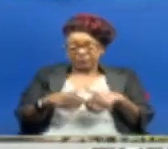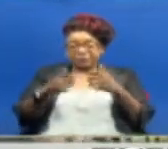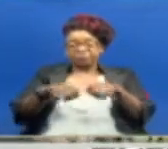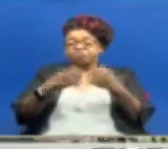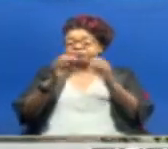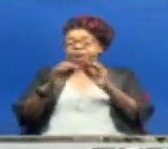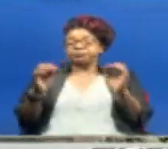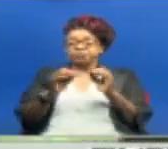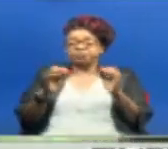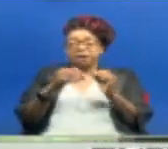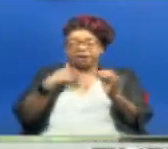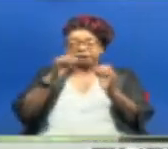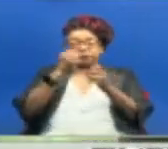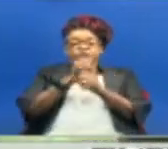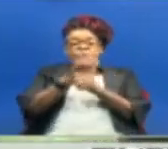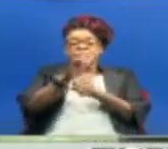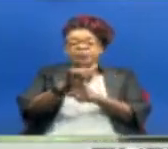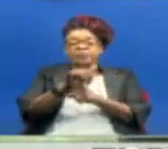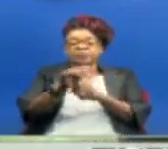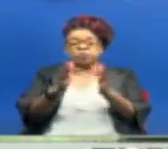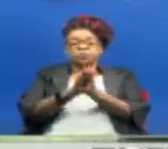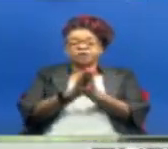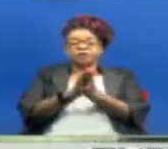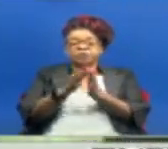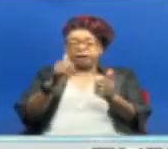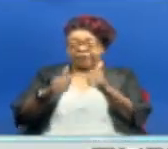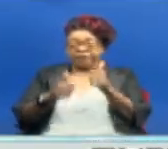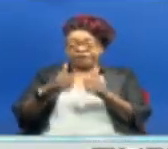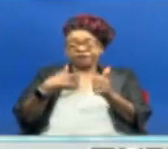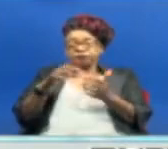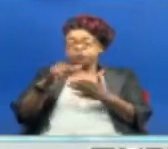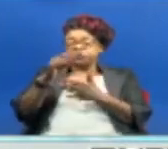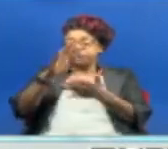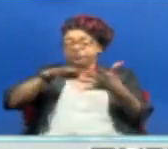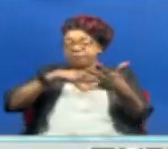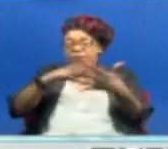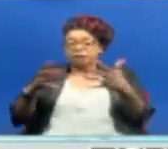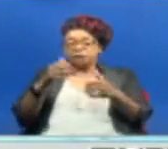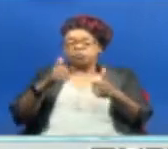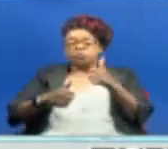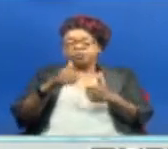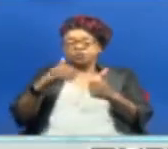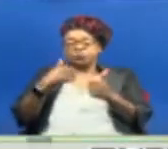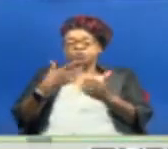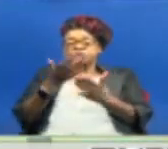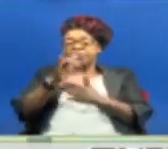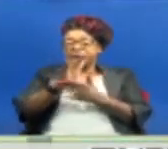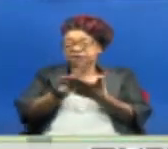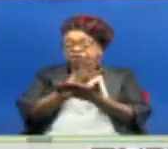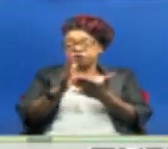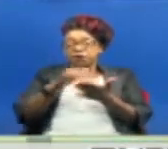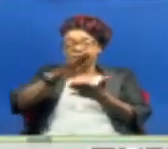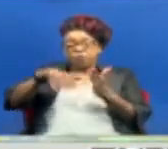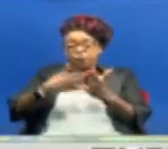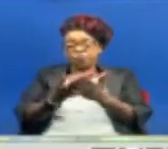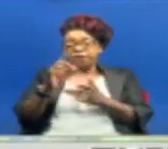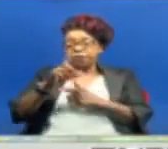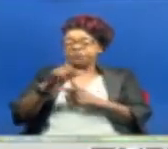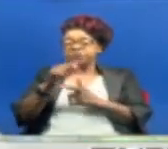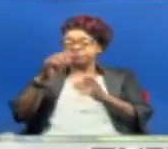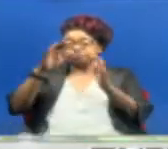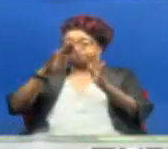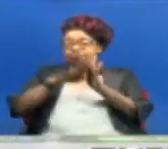enhanced use of loans under the liquidity support framework was on the back of the sector's overall liquidity dropping